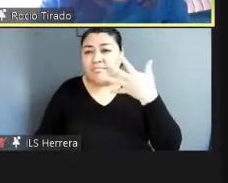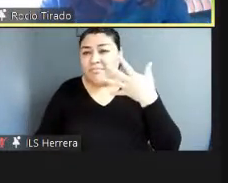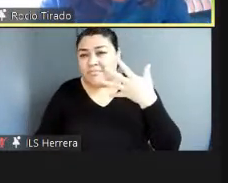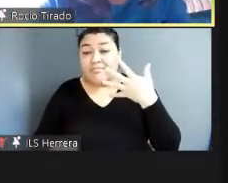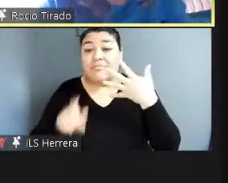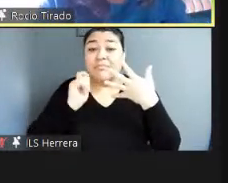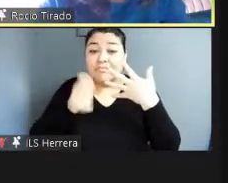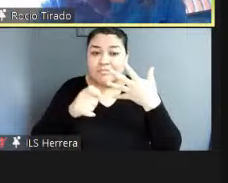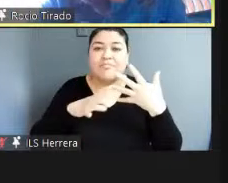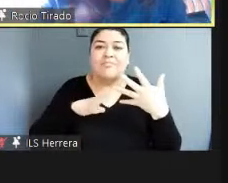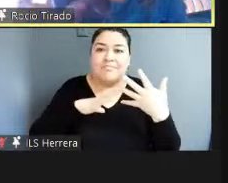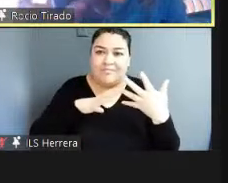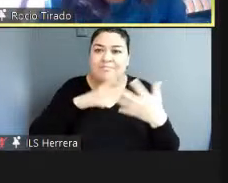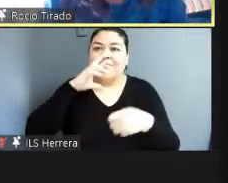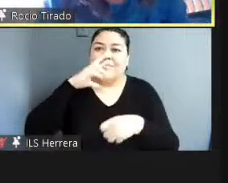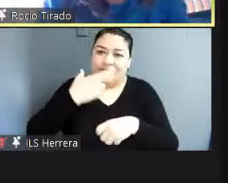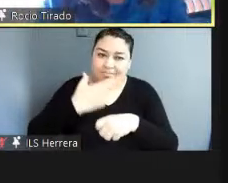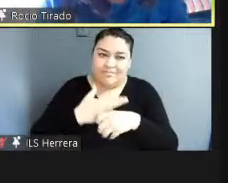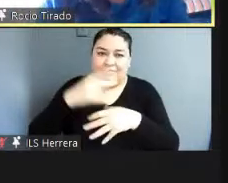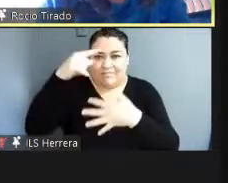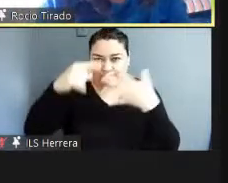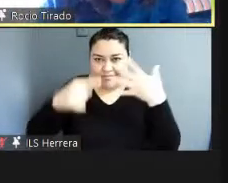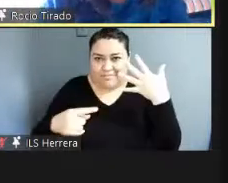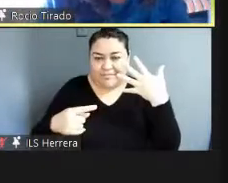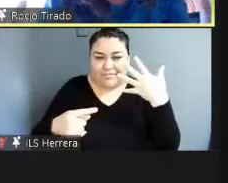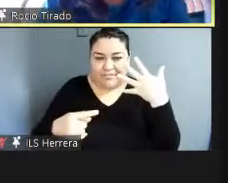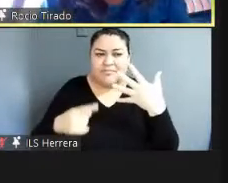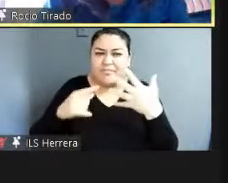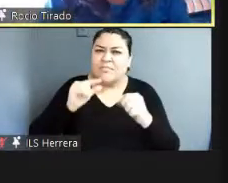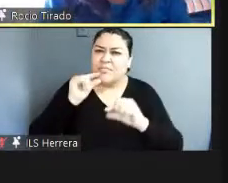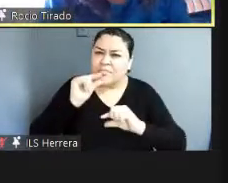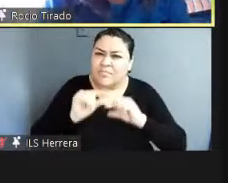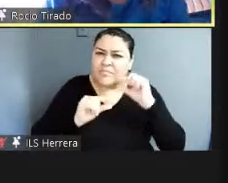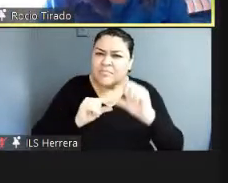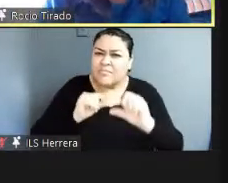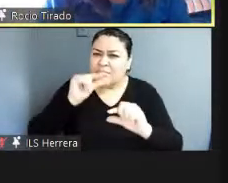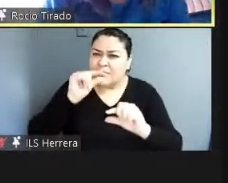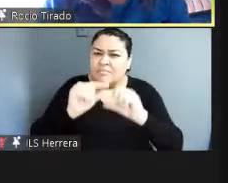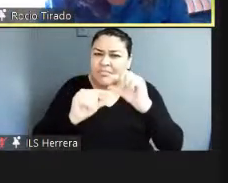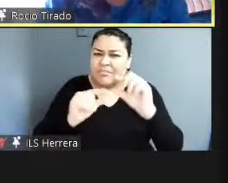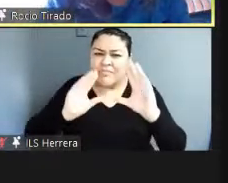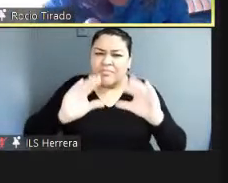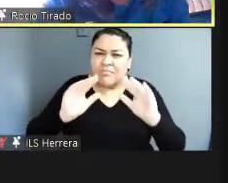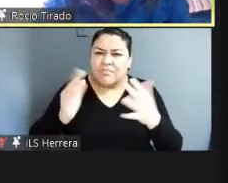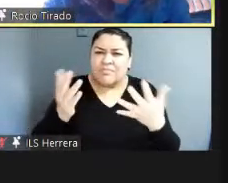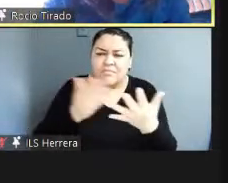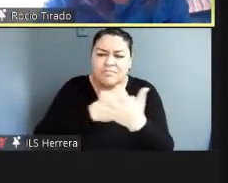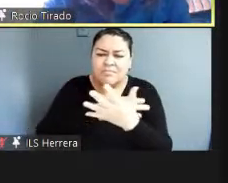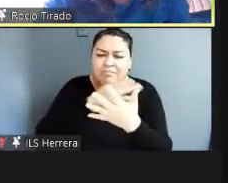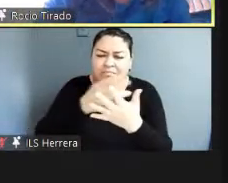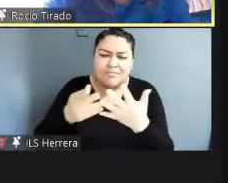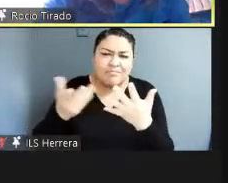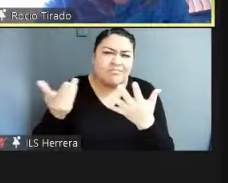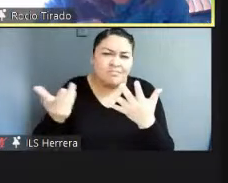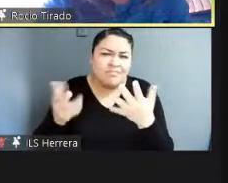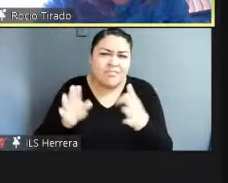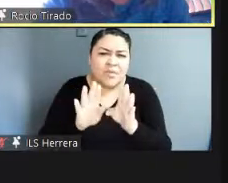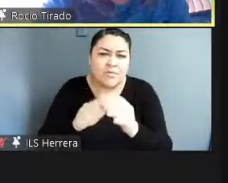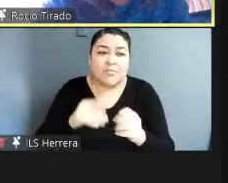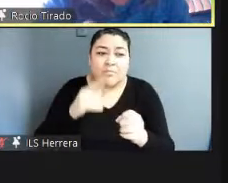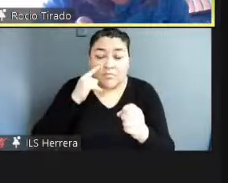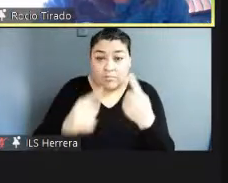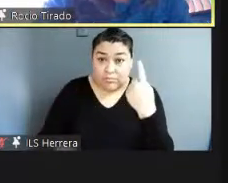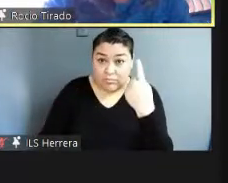5 axes and purposes that correspond to a series of challenges. How are we going to face and overcome each